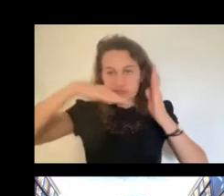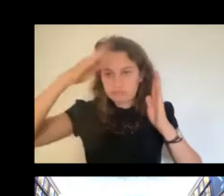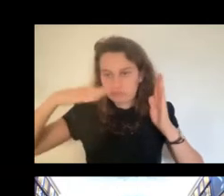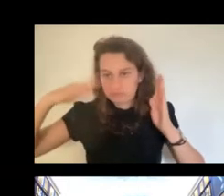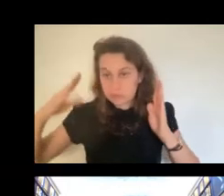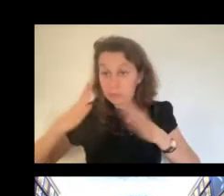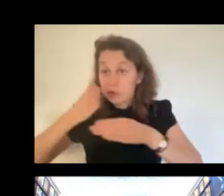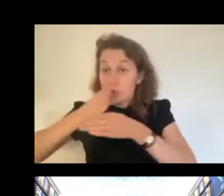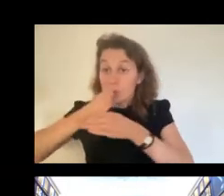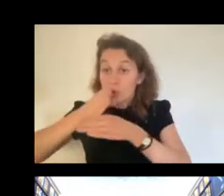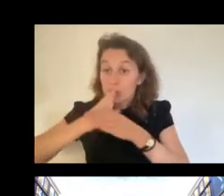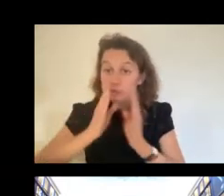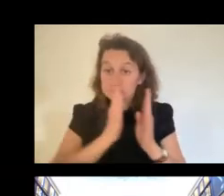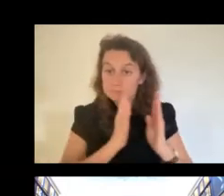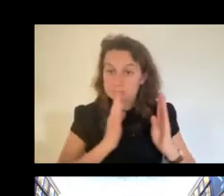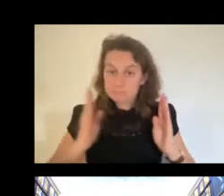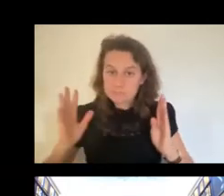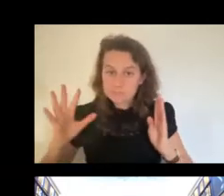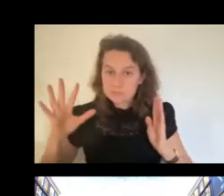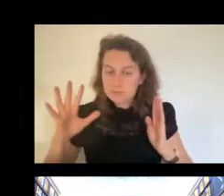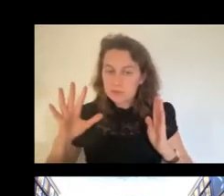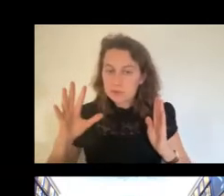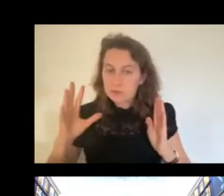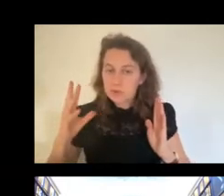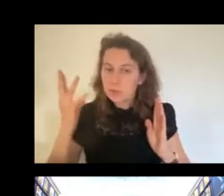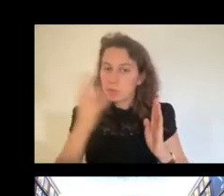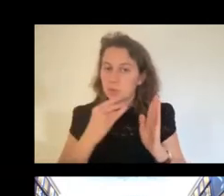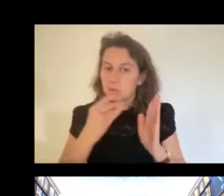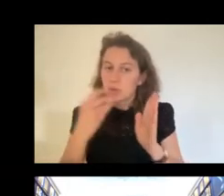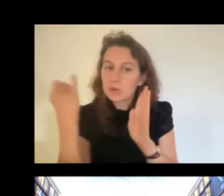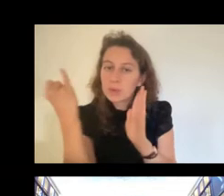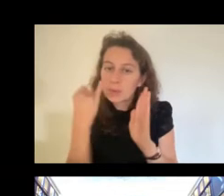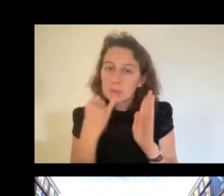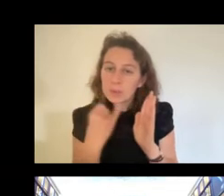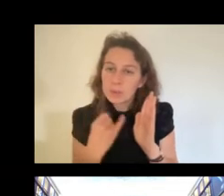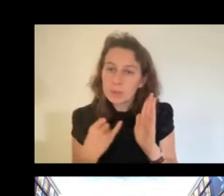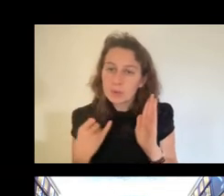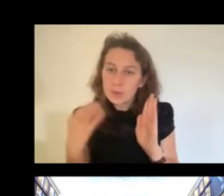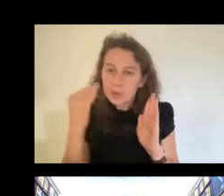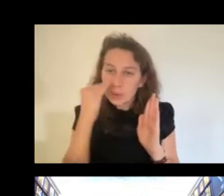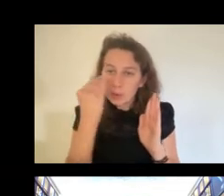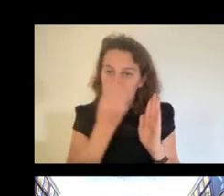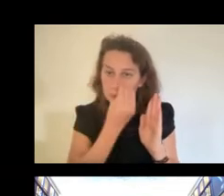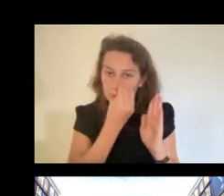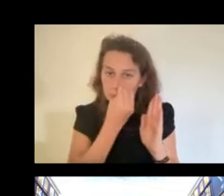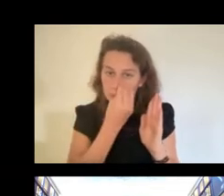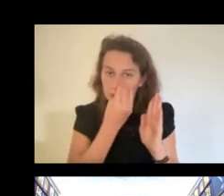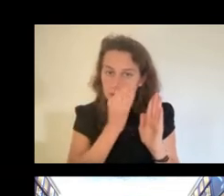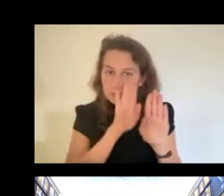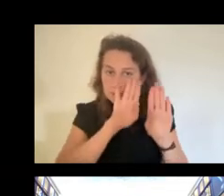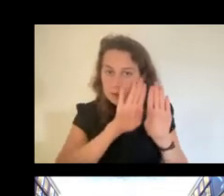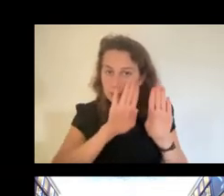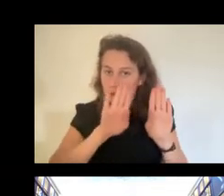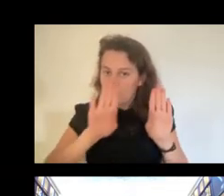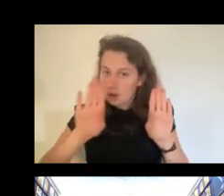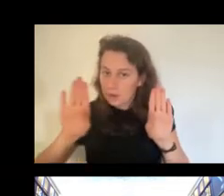two very delicately laser engraved rows of plexiglass panes in which